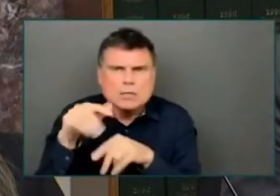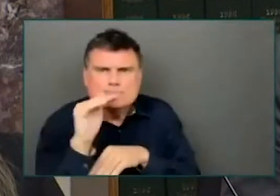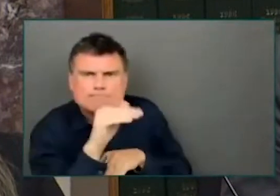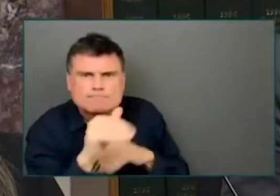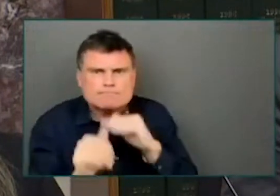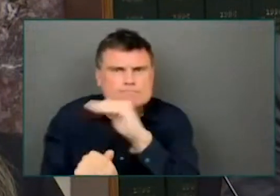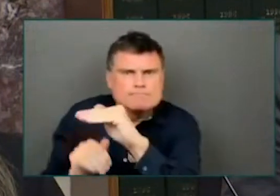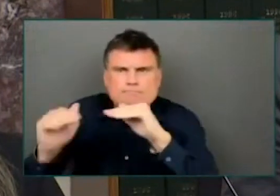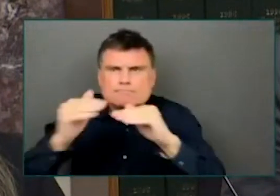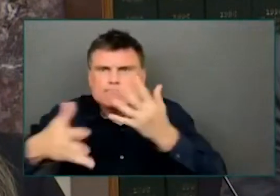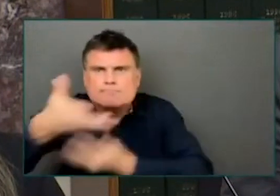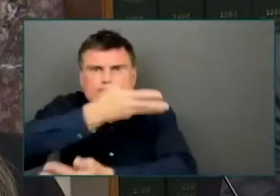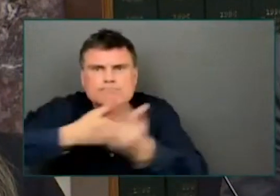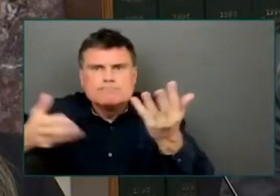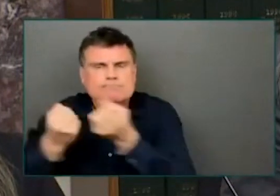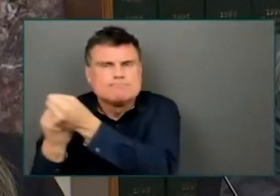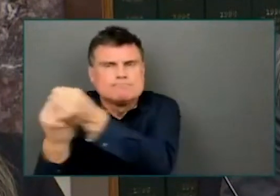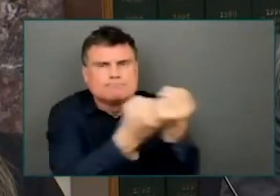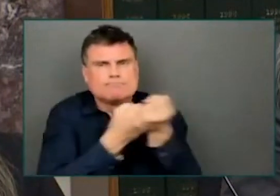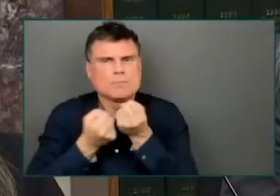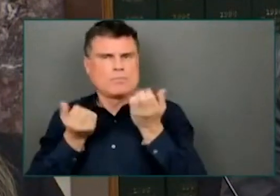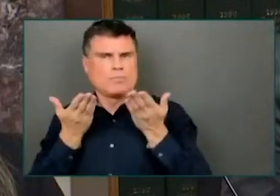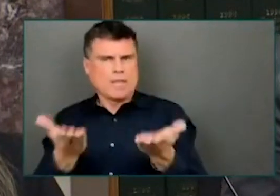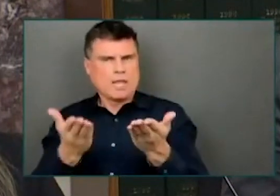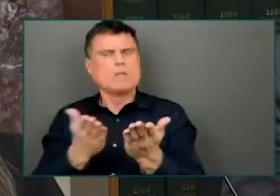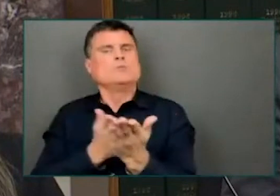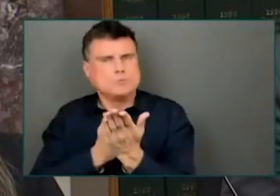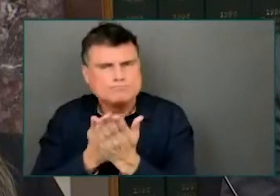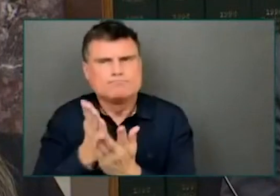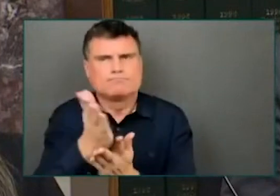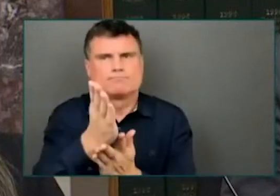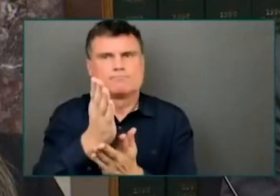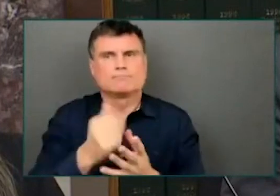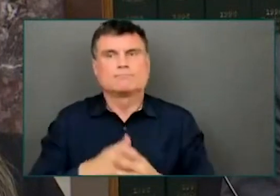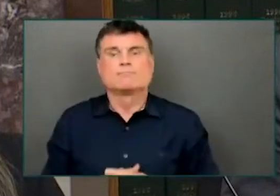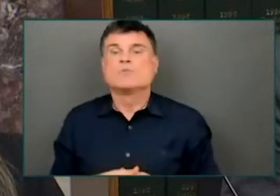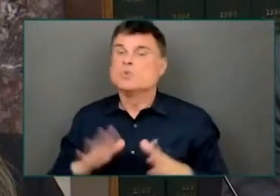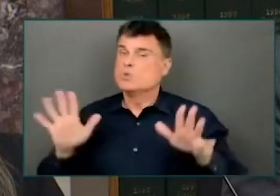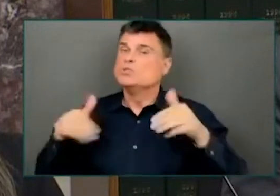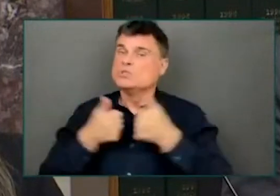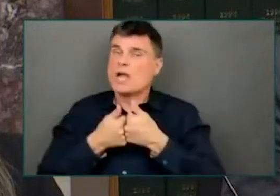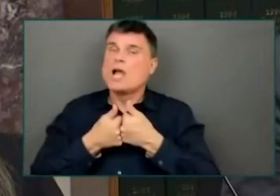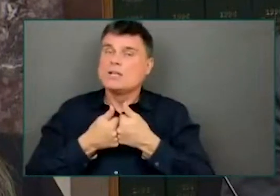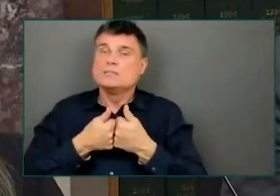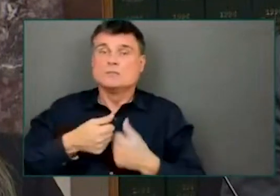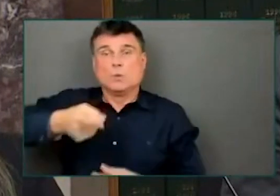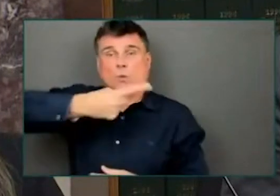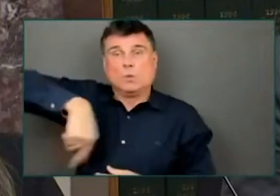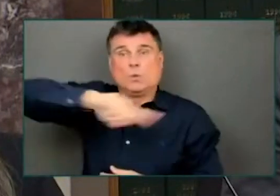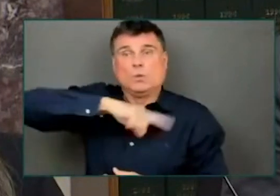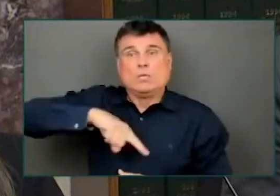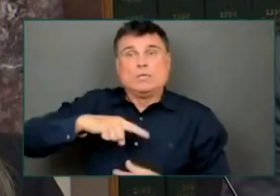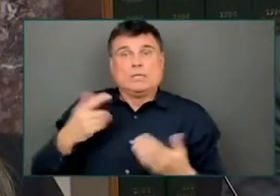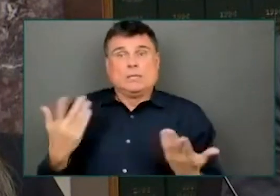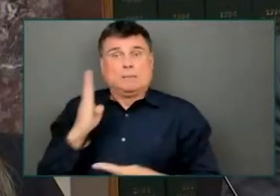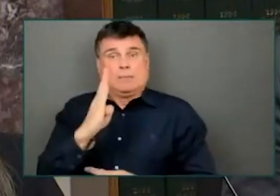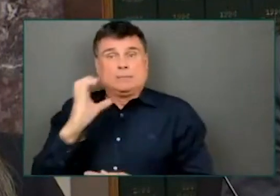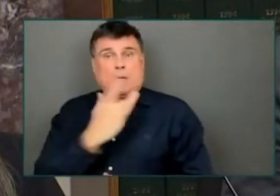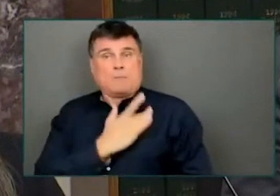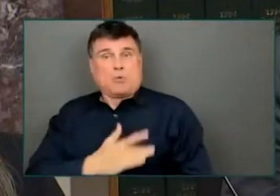When there are challenges that threaten us as a province, we must respond as a province. Now, some would choose